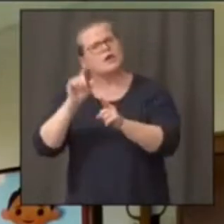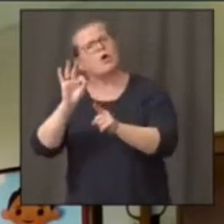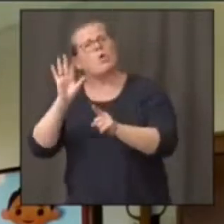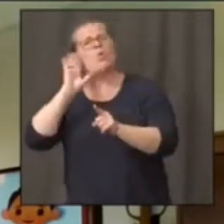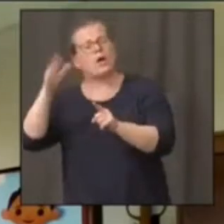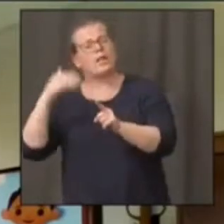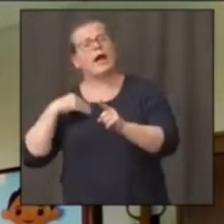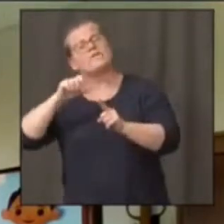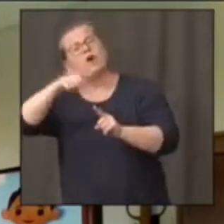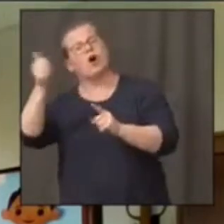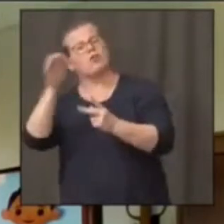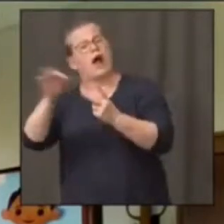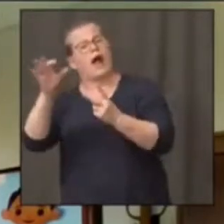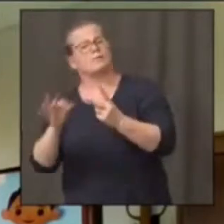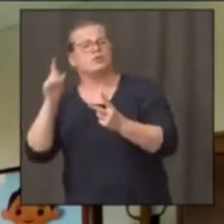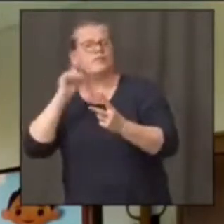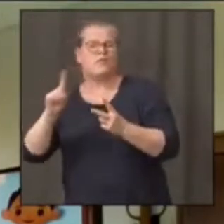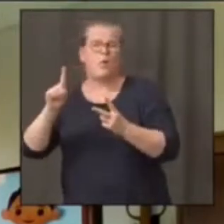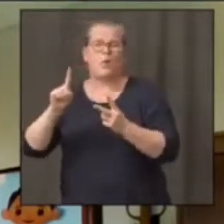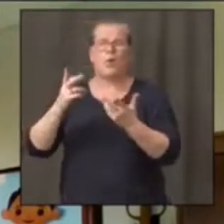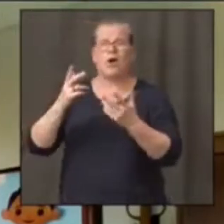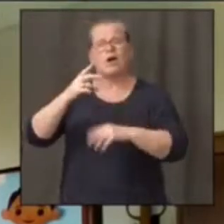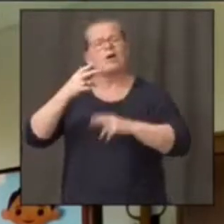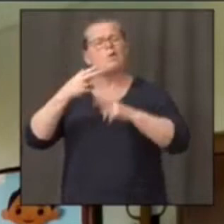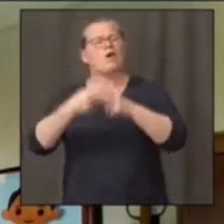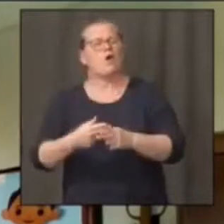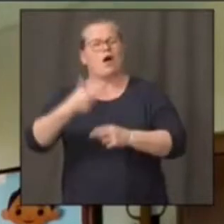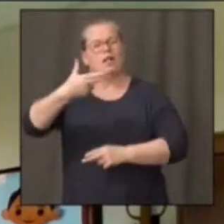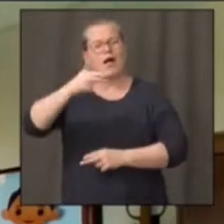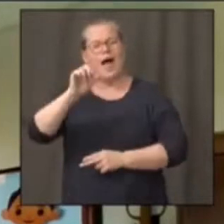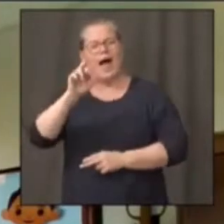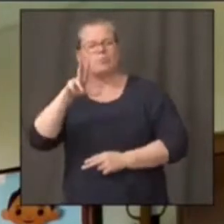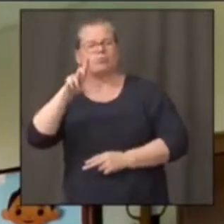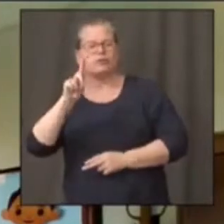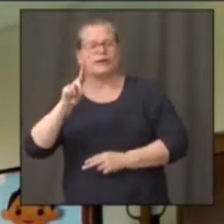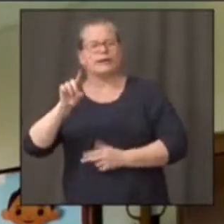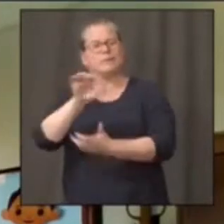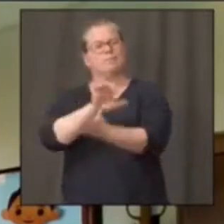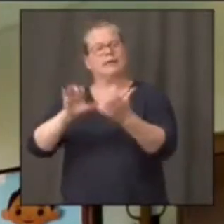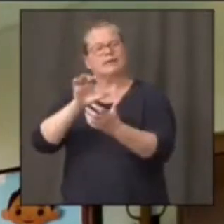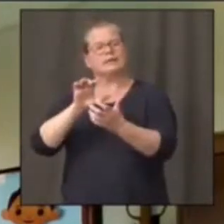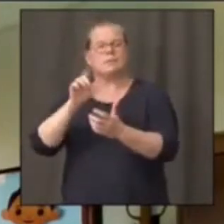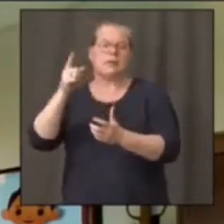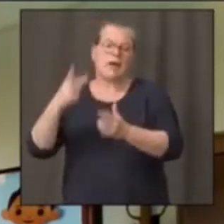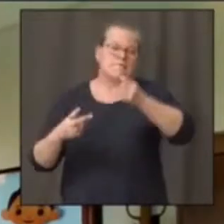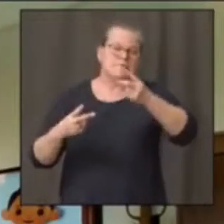school in person, they have that option. So even with our full